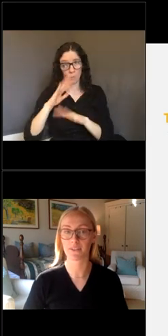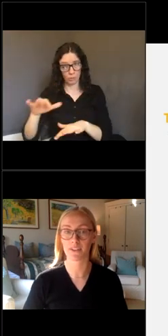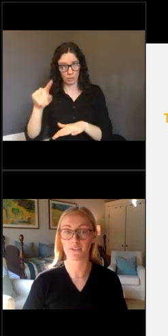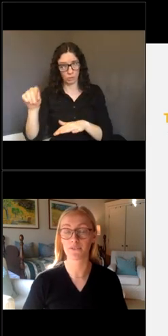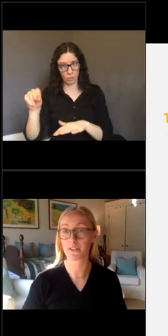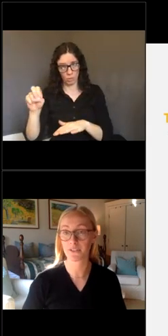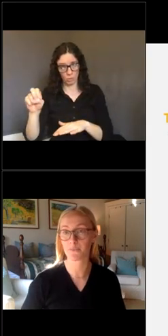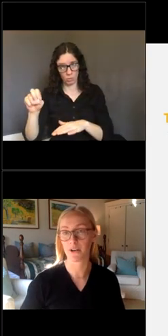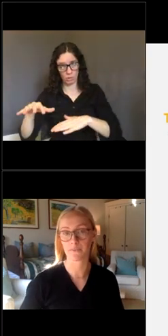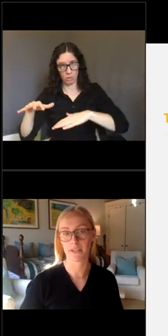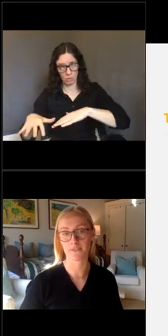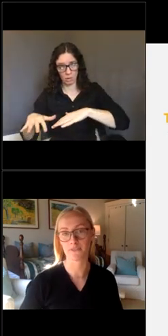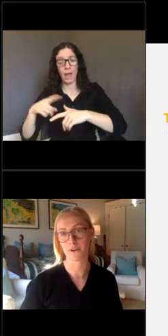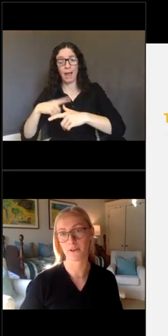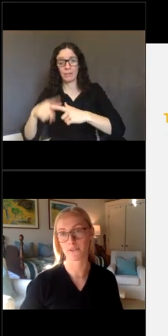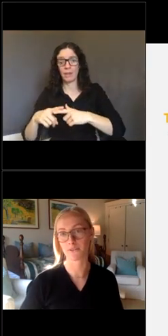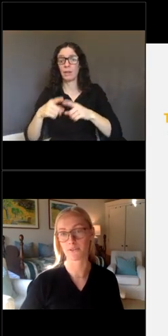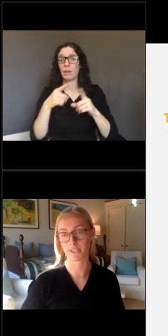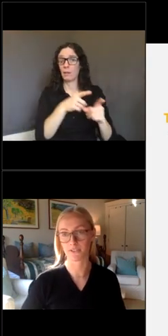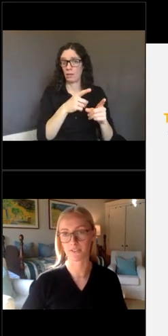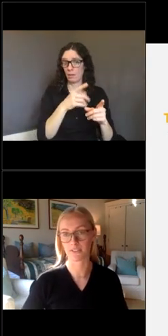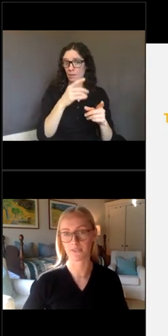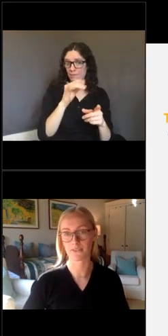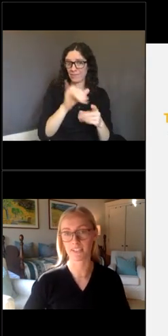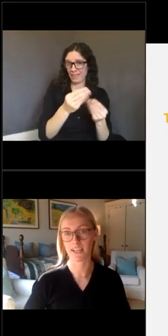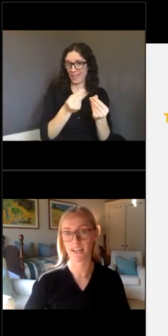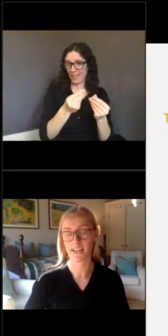with the Forest Department for those